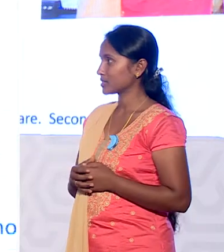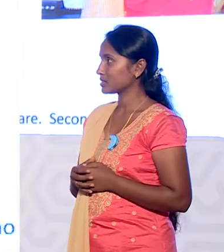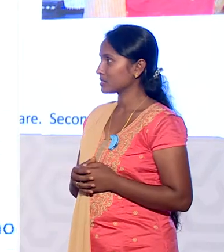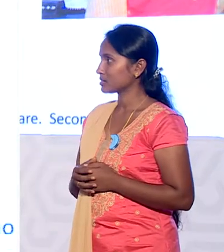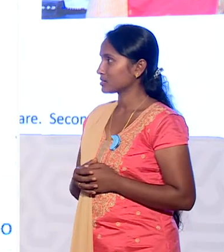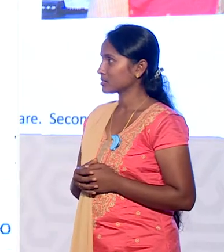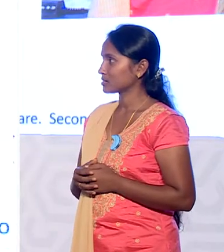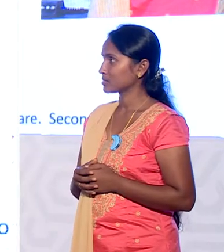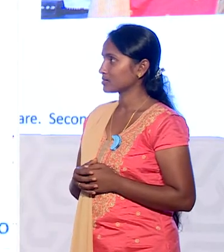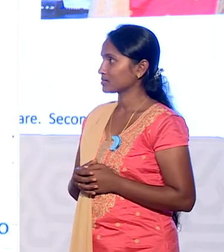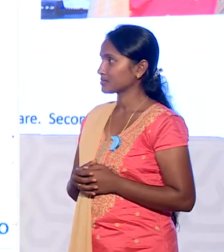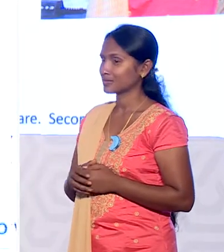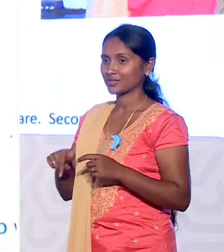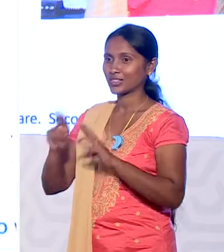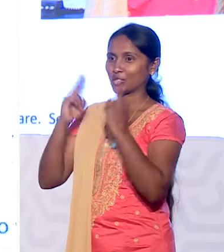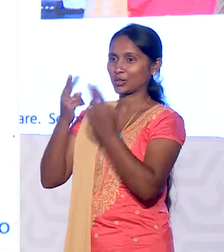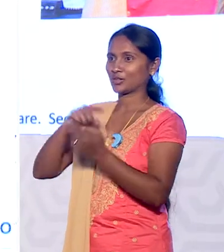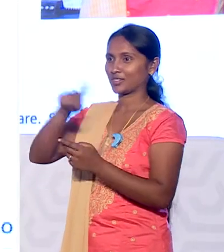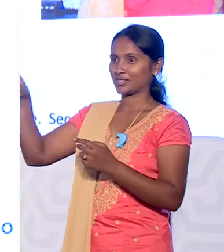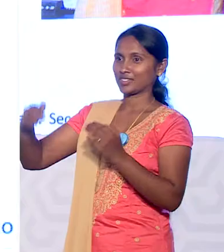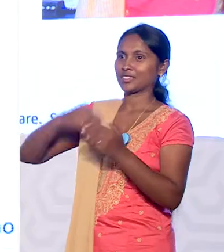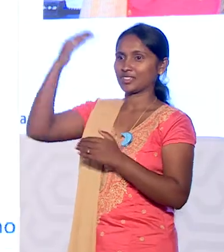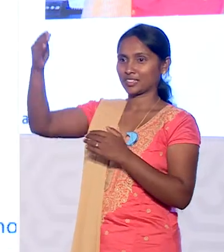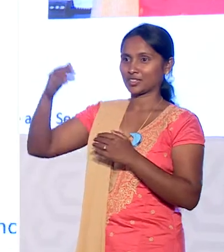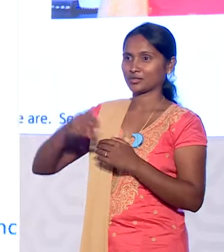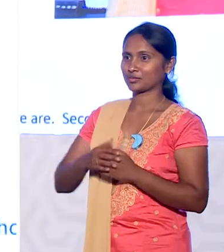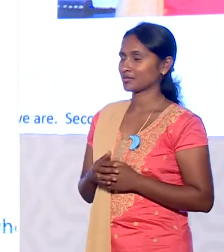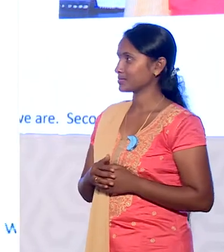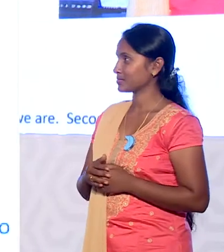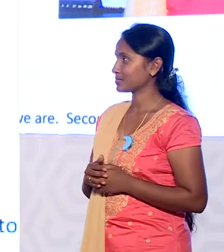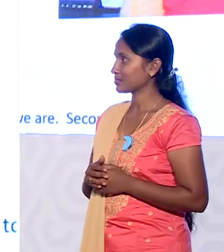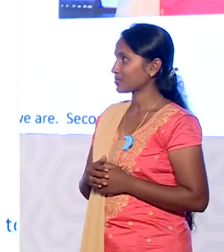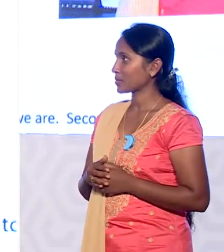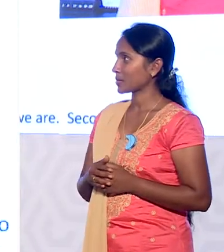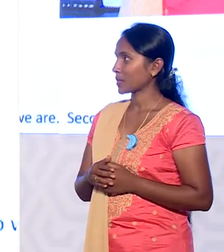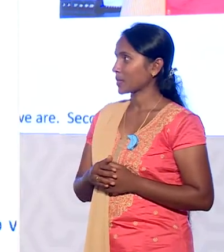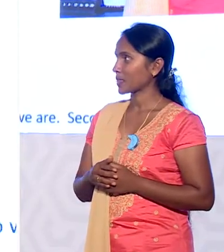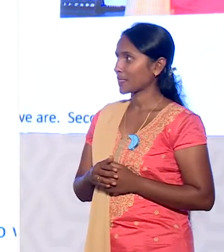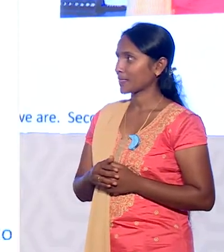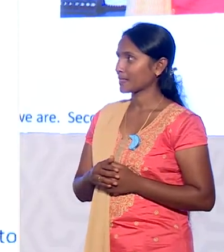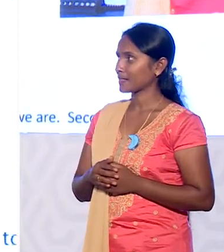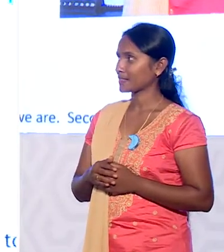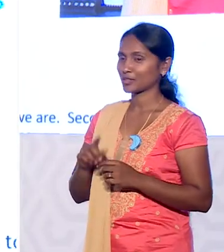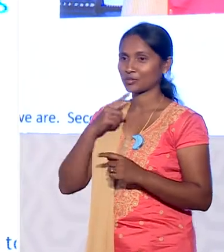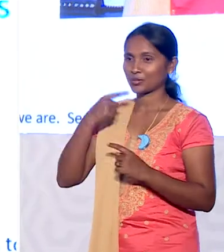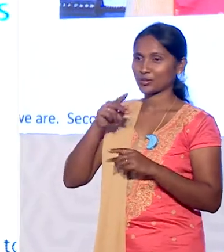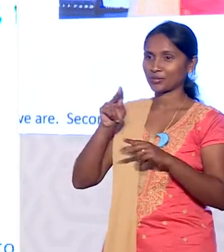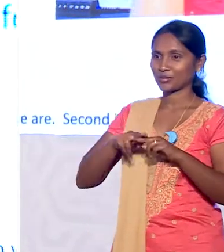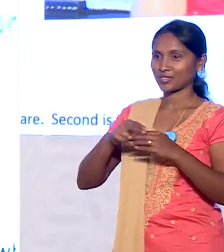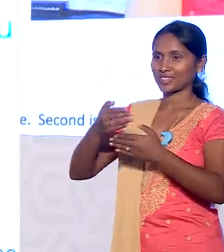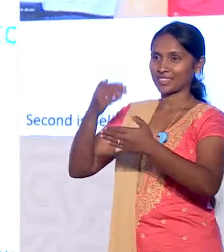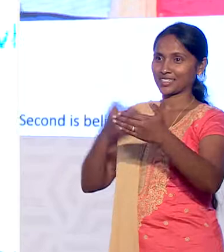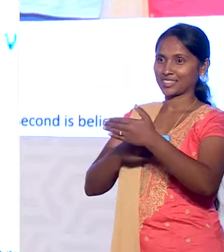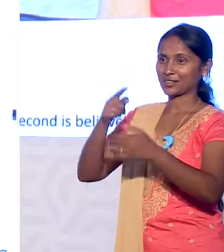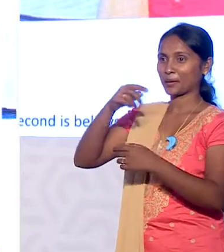And that's what this room is. And the room behind. Hi, room behind. We all forget there's a whole load of people behind us there. That's not inclusion. Hello, room